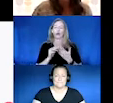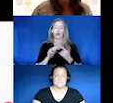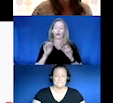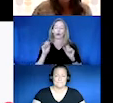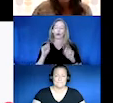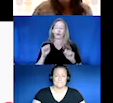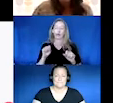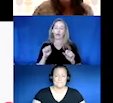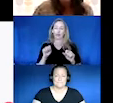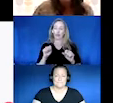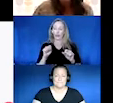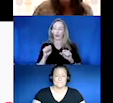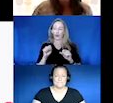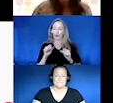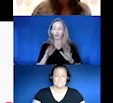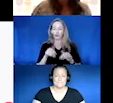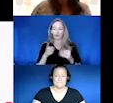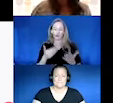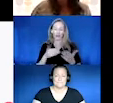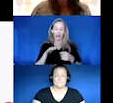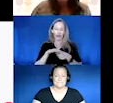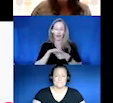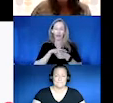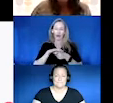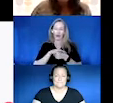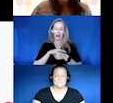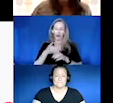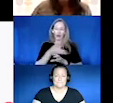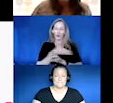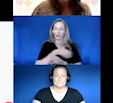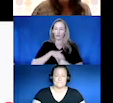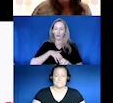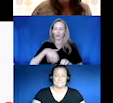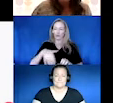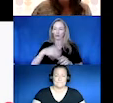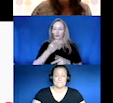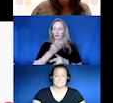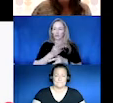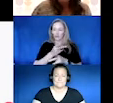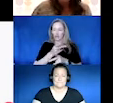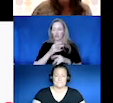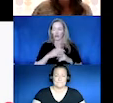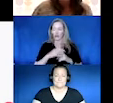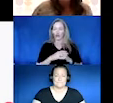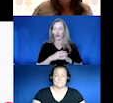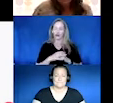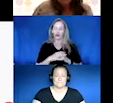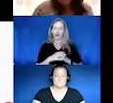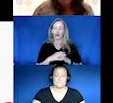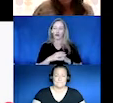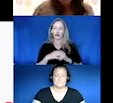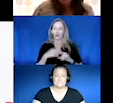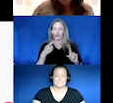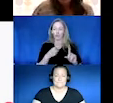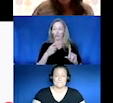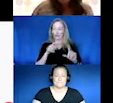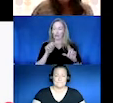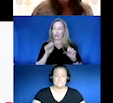facilitate local prenatal care and thus helping this parent receive the necessary prenatal